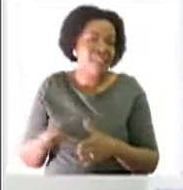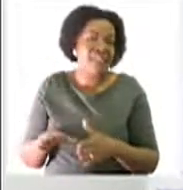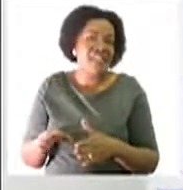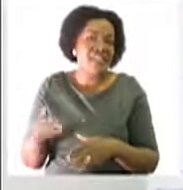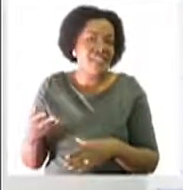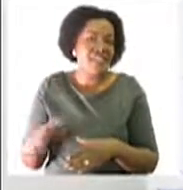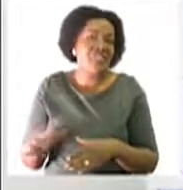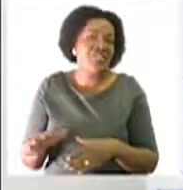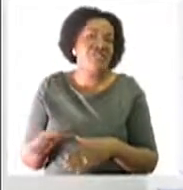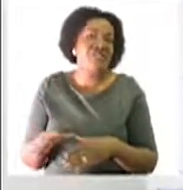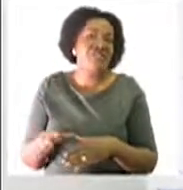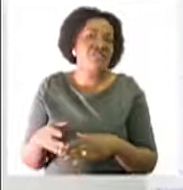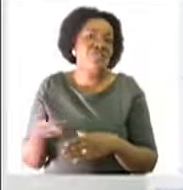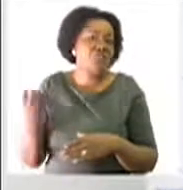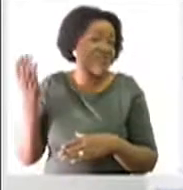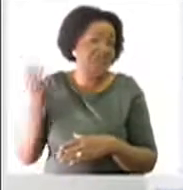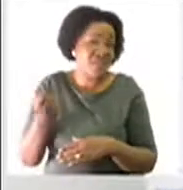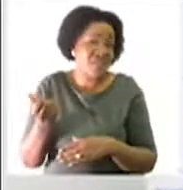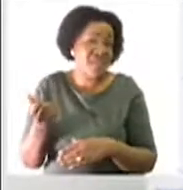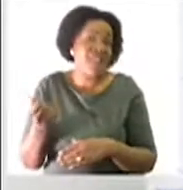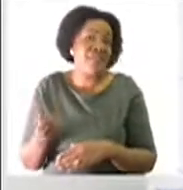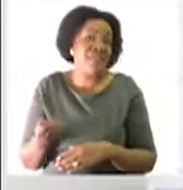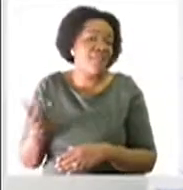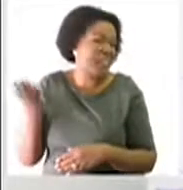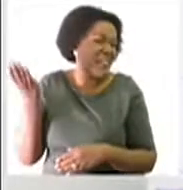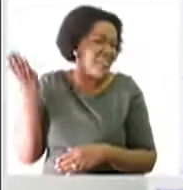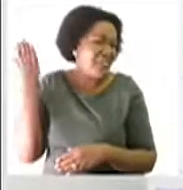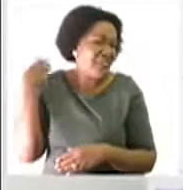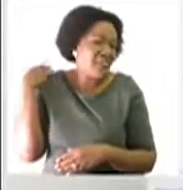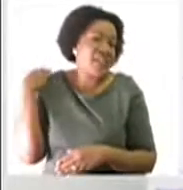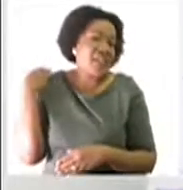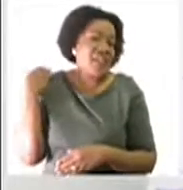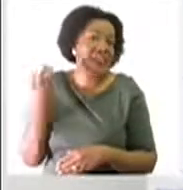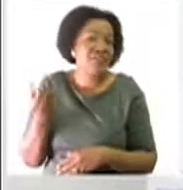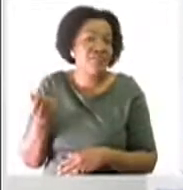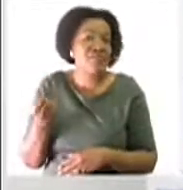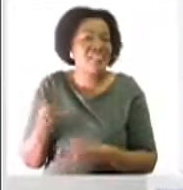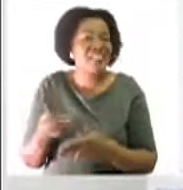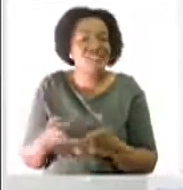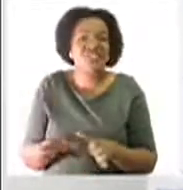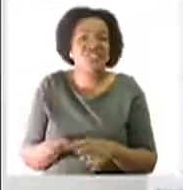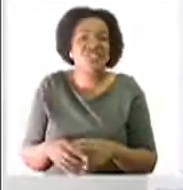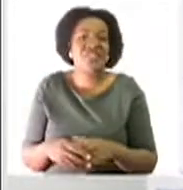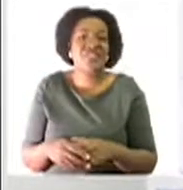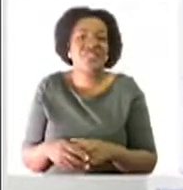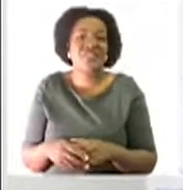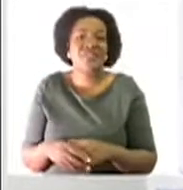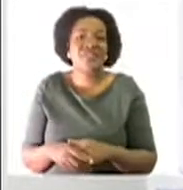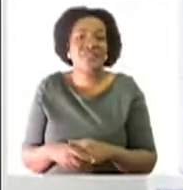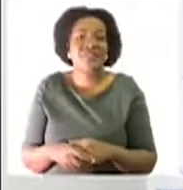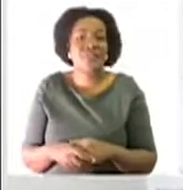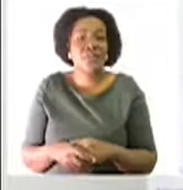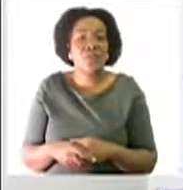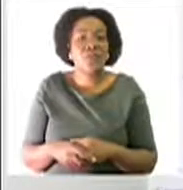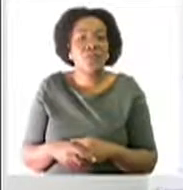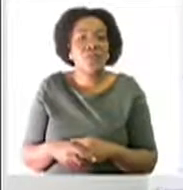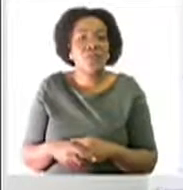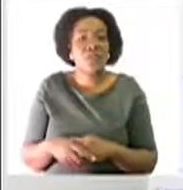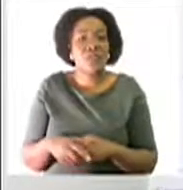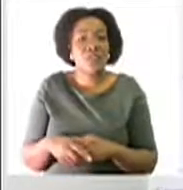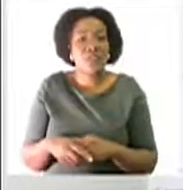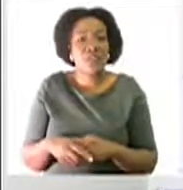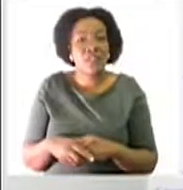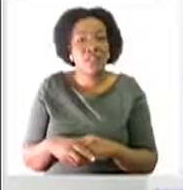having at the moment. Same applies here also. They had, we had,